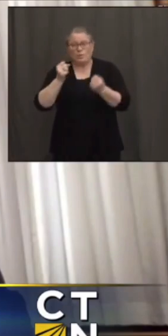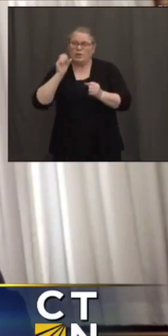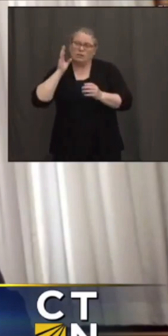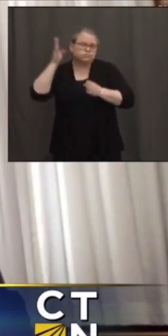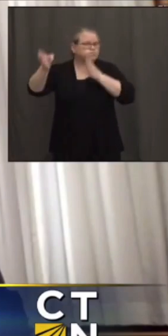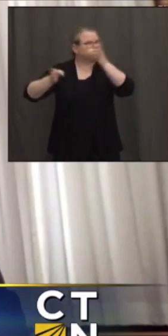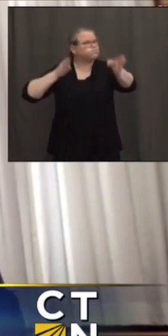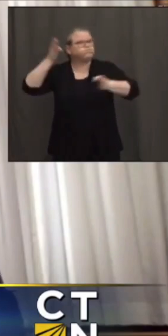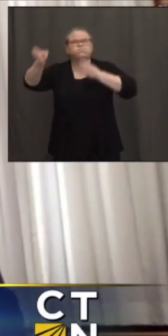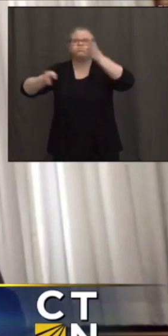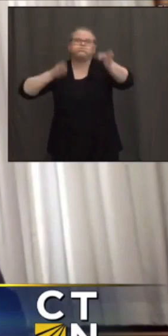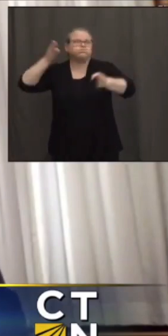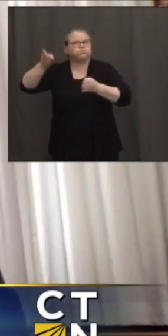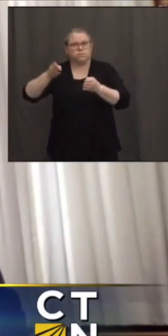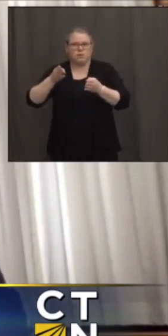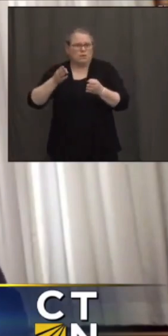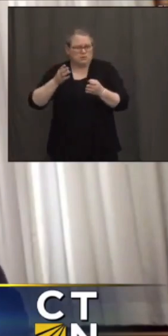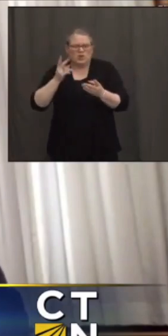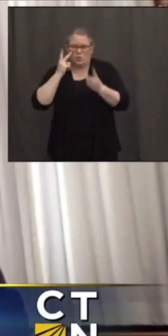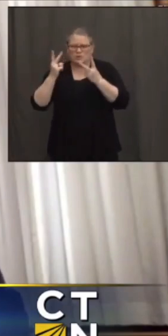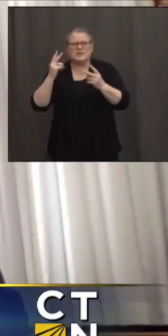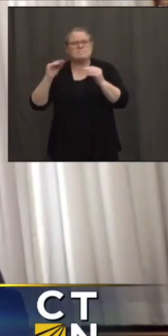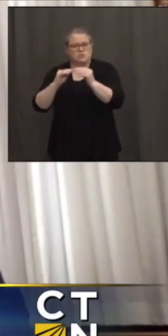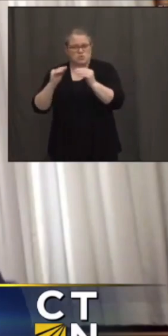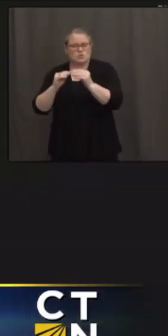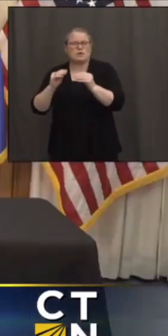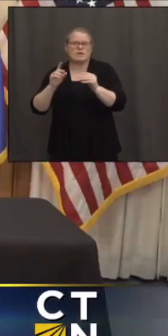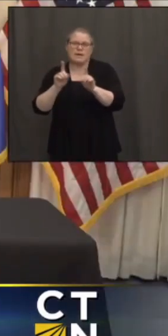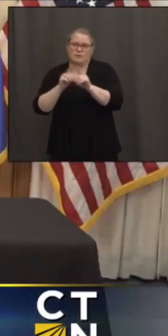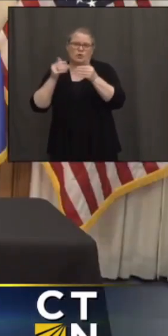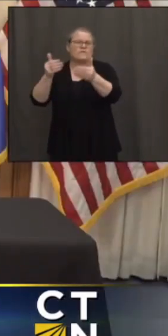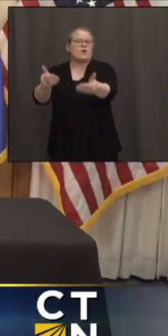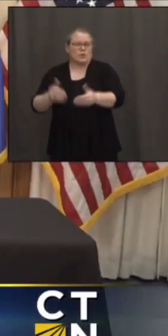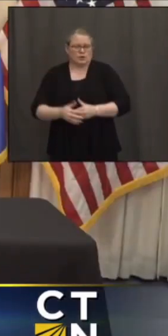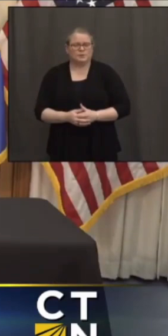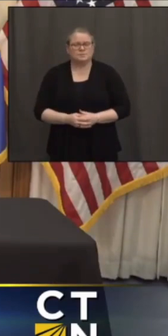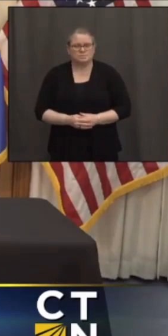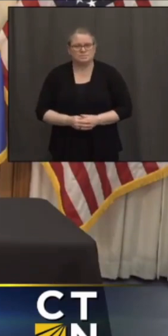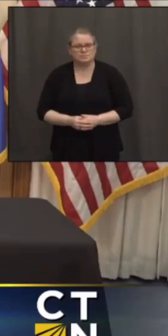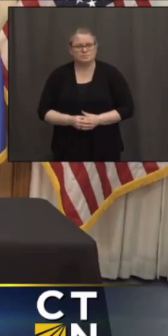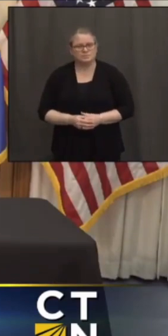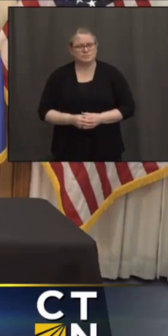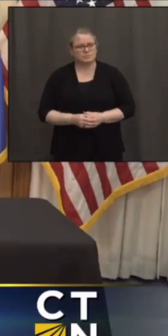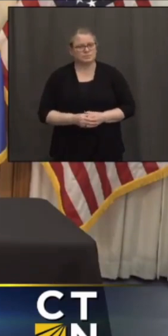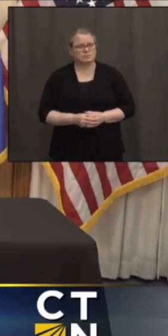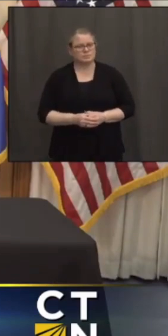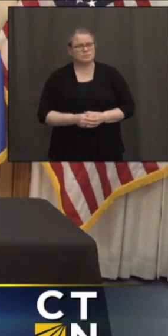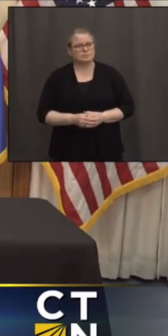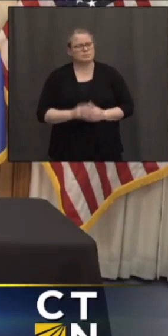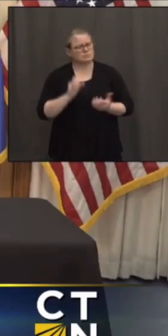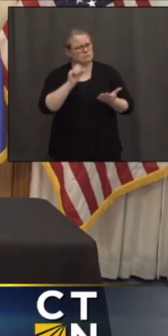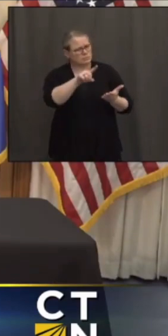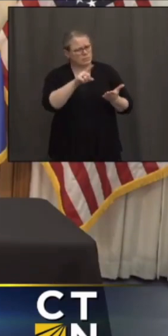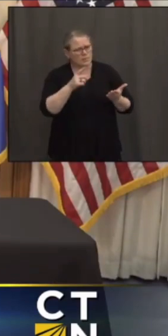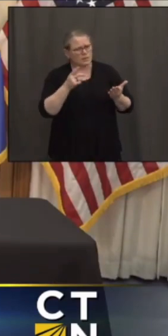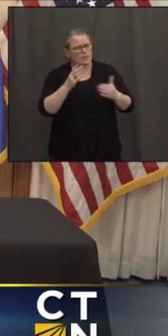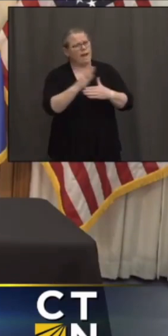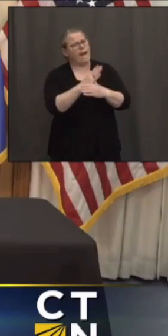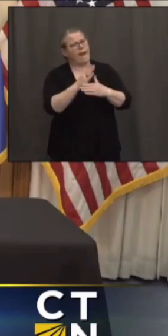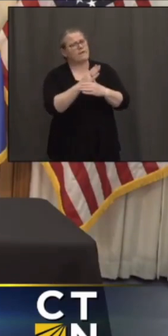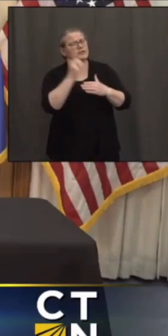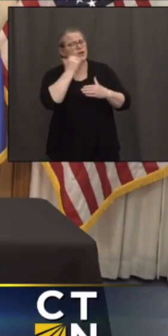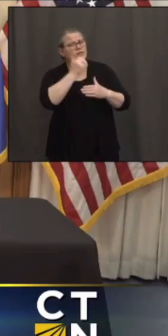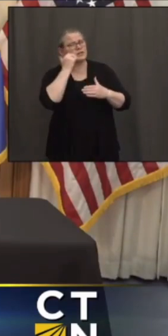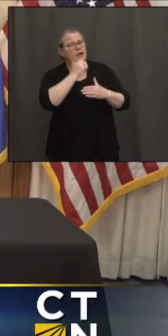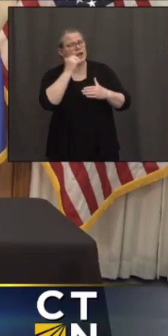we're going to see more of that, though, as we go forward to the next couple of weeks. So how many people are we, vaccinating on average on a day